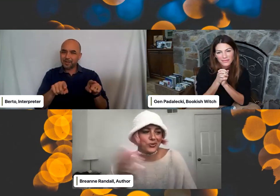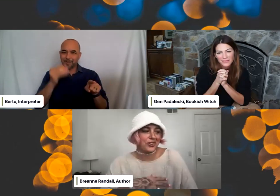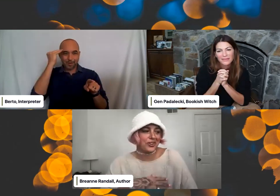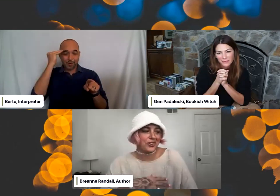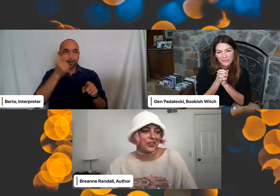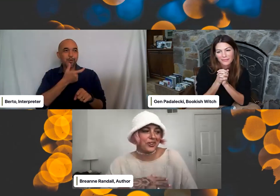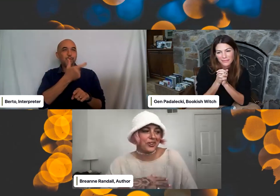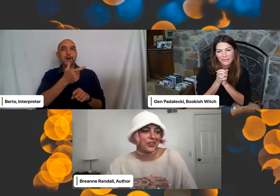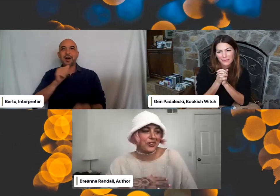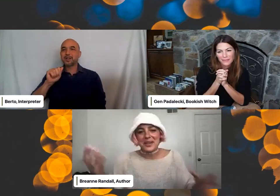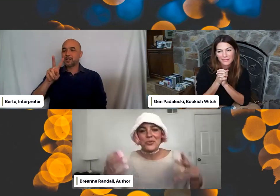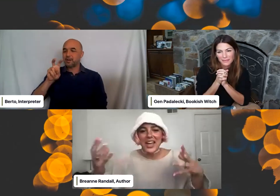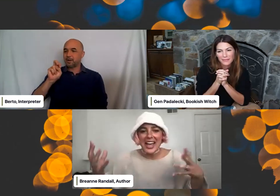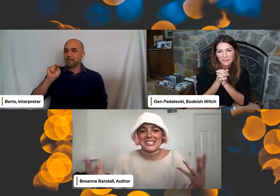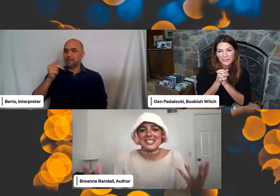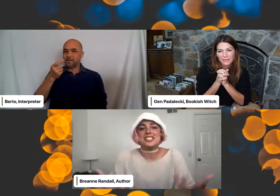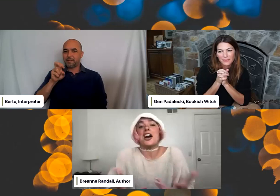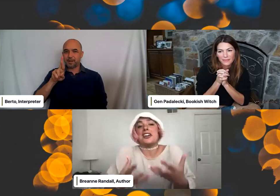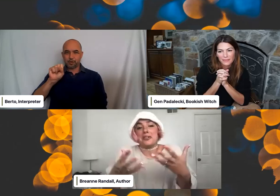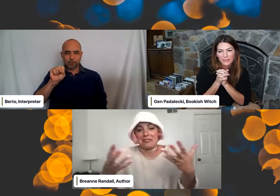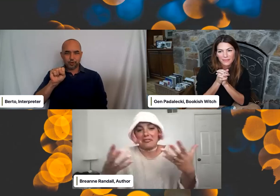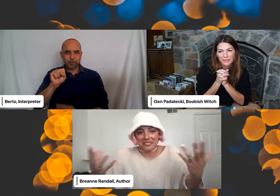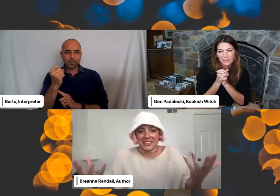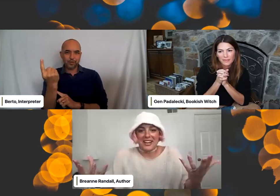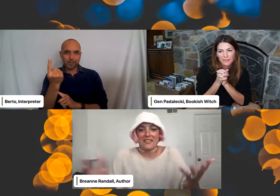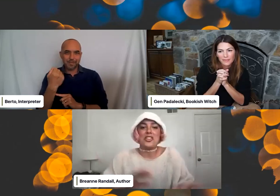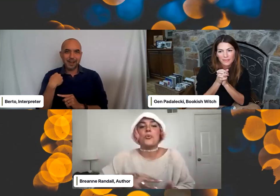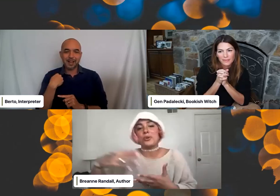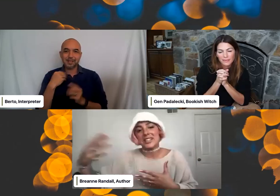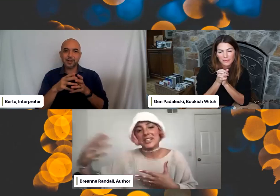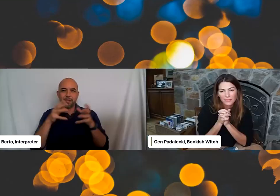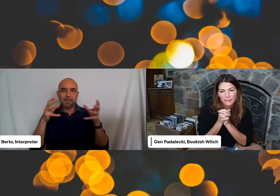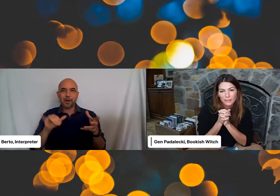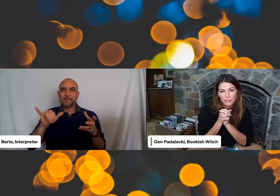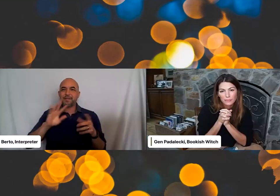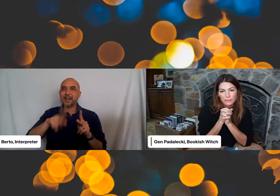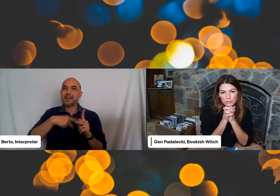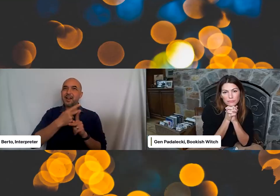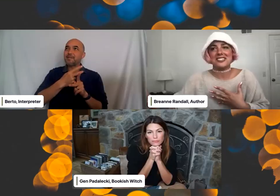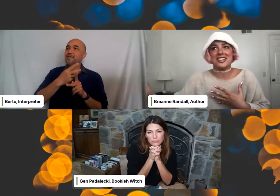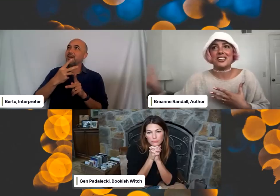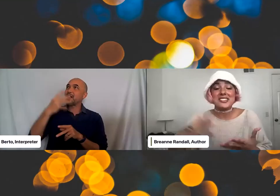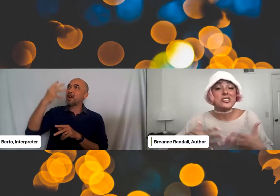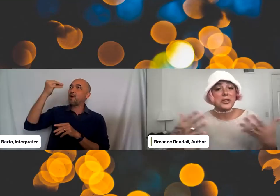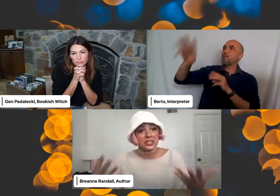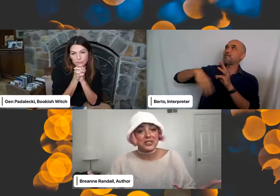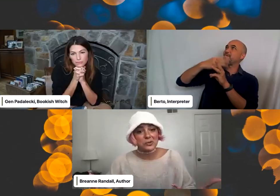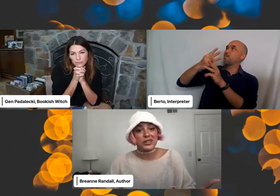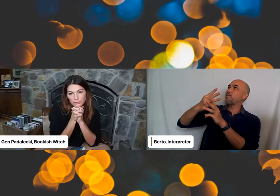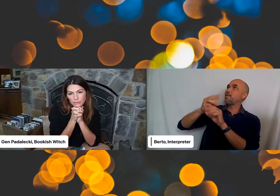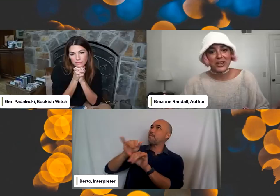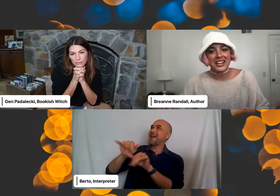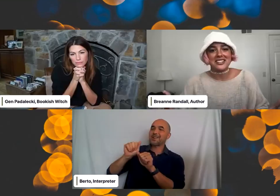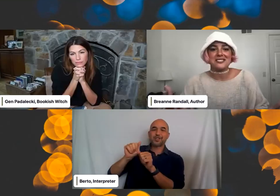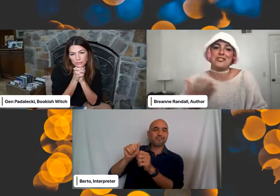Avengers or something that has a lot of that kind of otherworldly type of magic in it, and it's a good suspension of